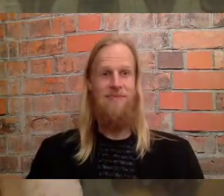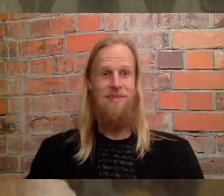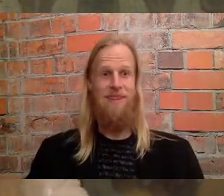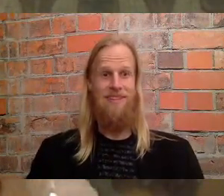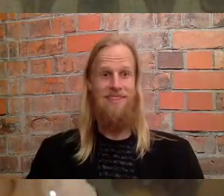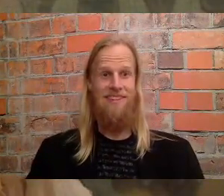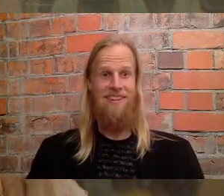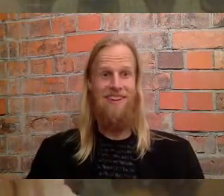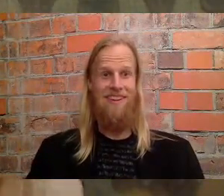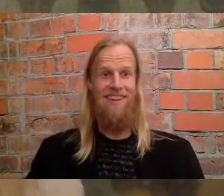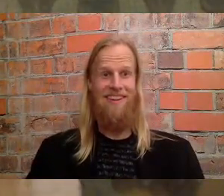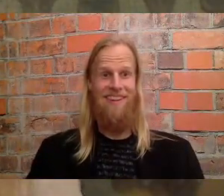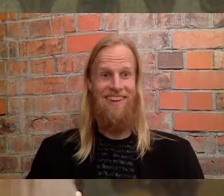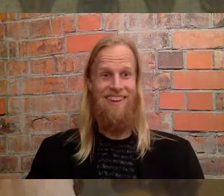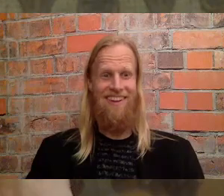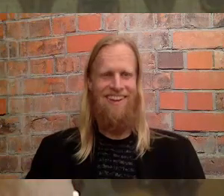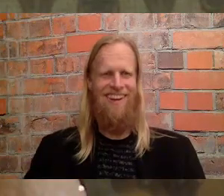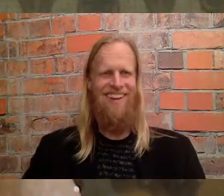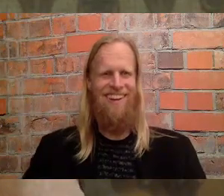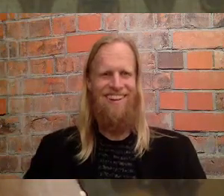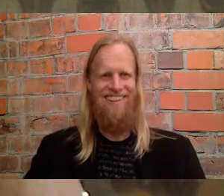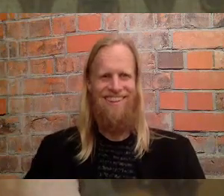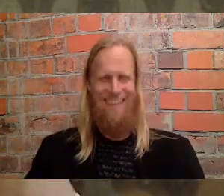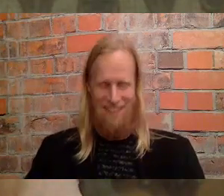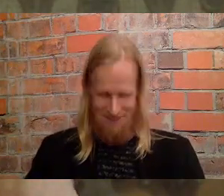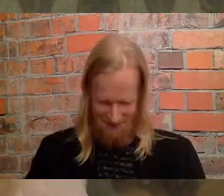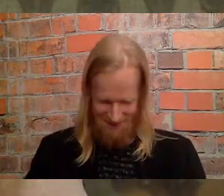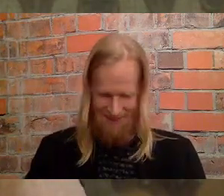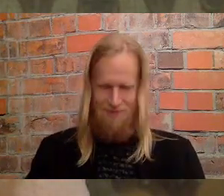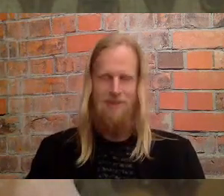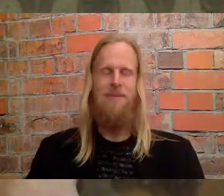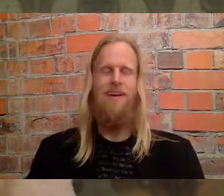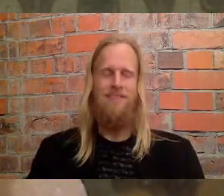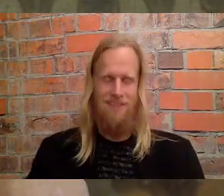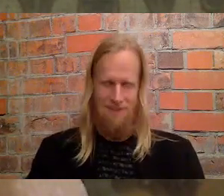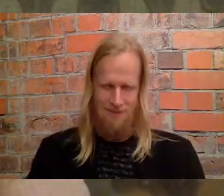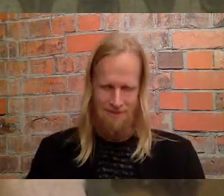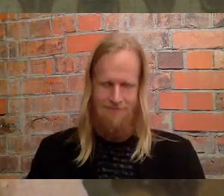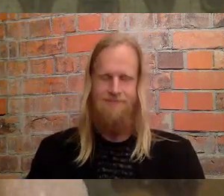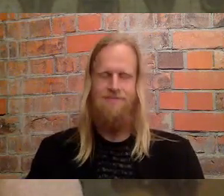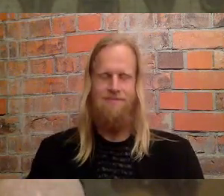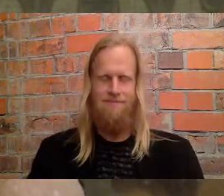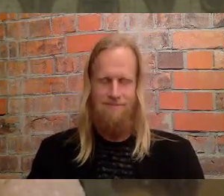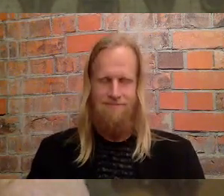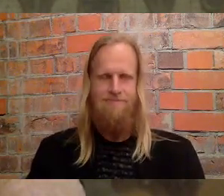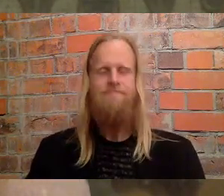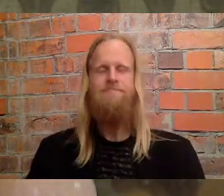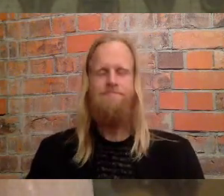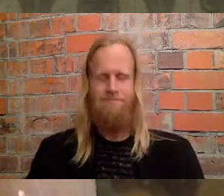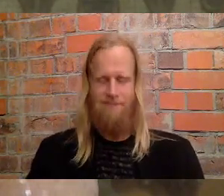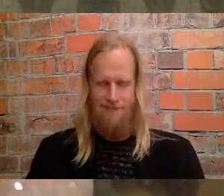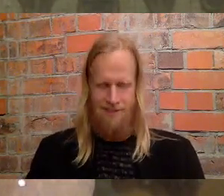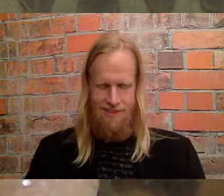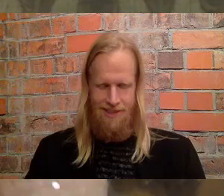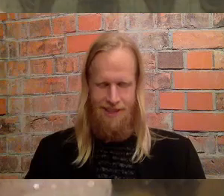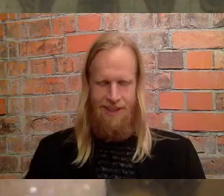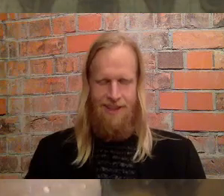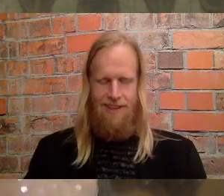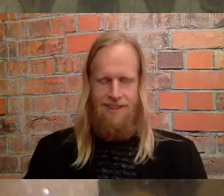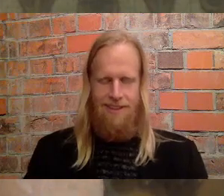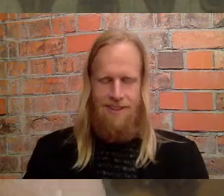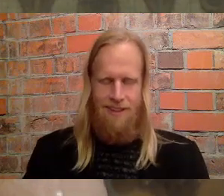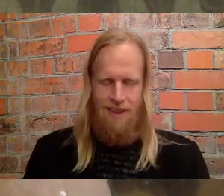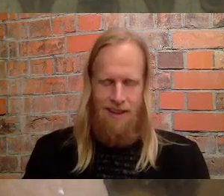to loving and accepting yourself, and I'm open to loving and accepting myself. Big deep breath.